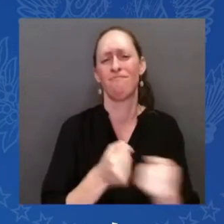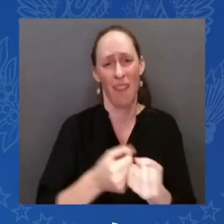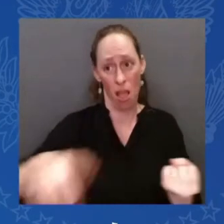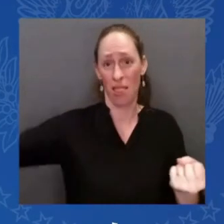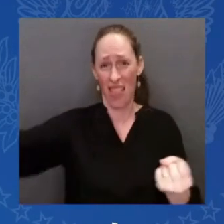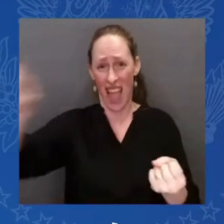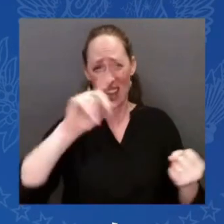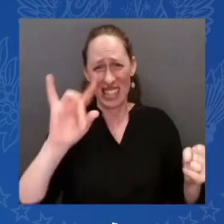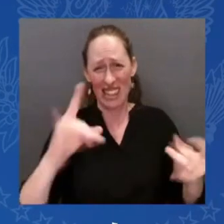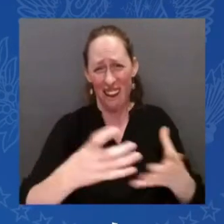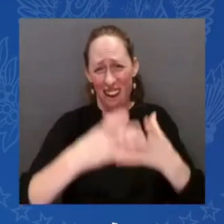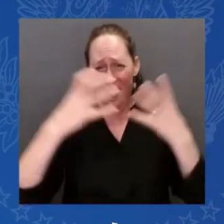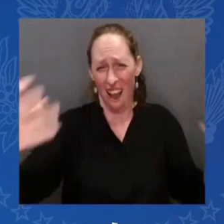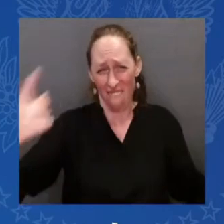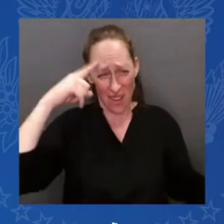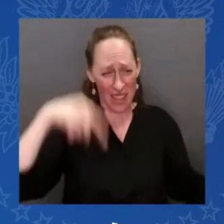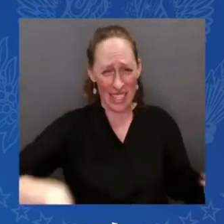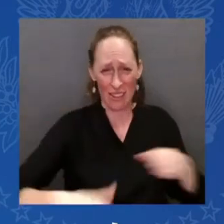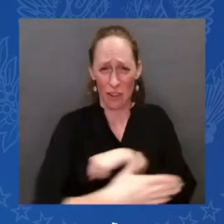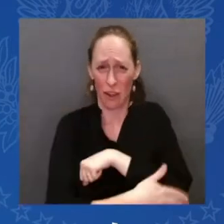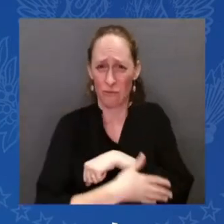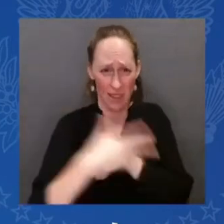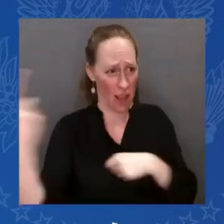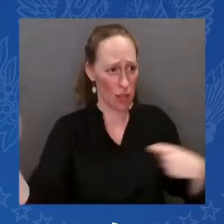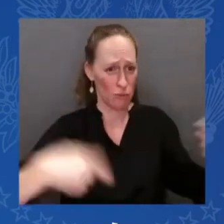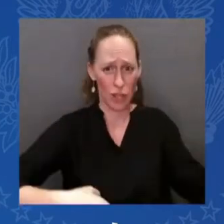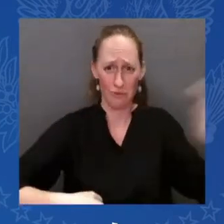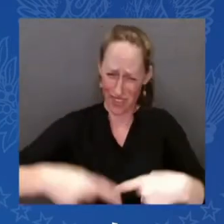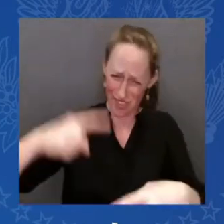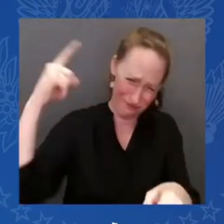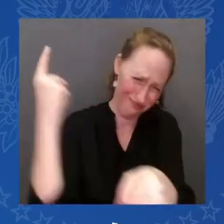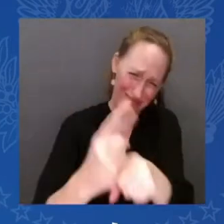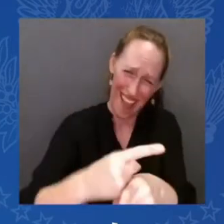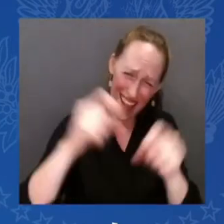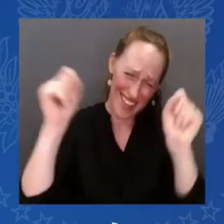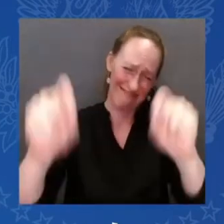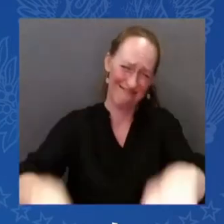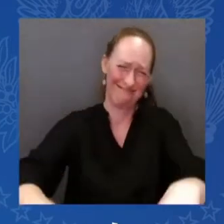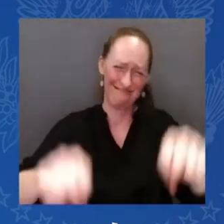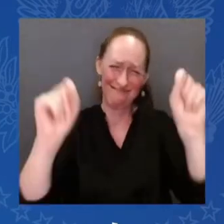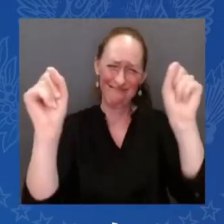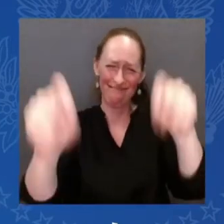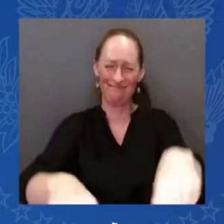I said in my State of the Union that we have to provide a pathway to citizenship for dreamers.